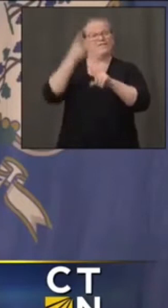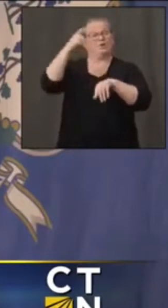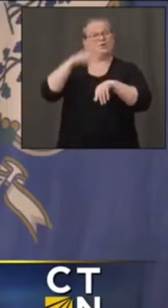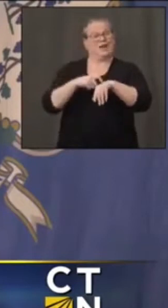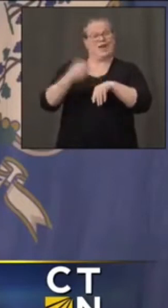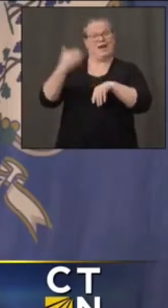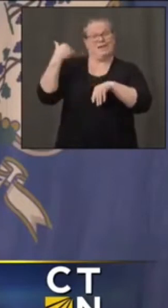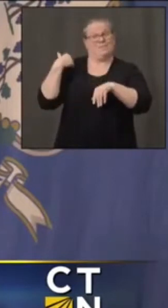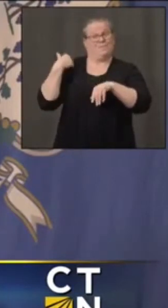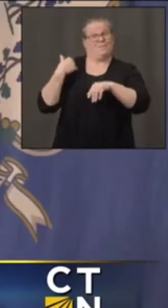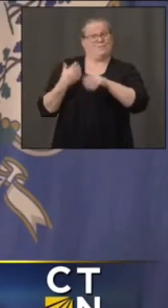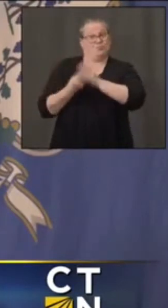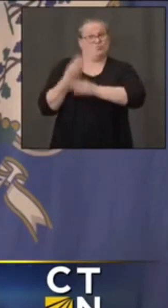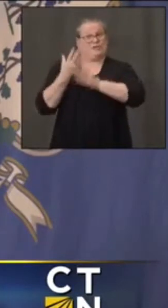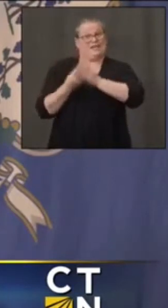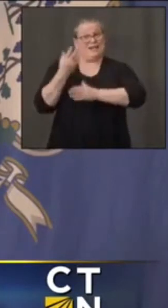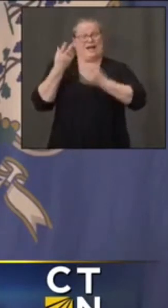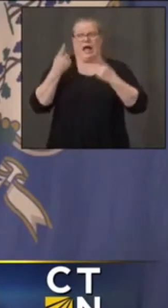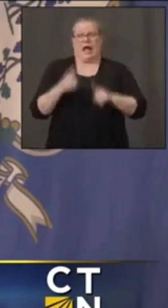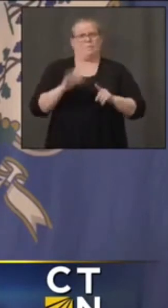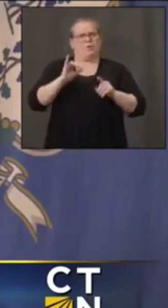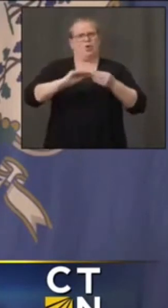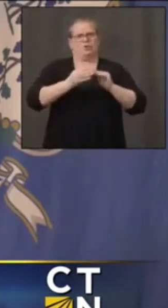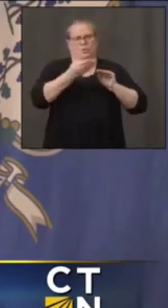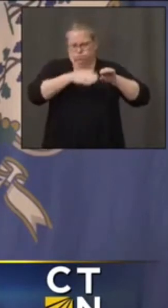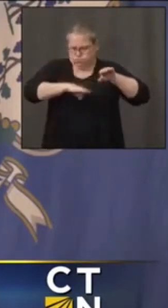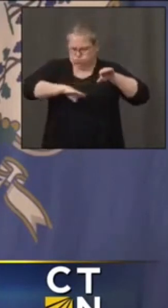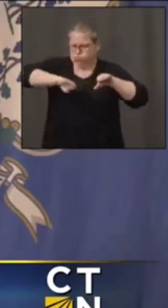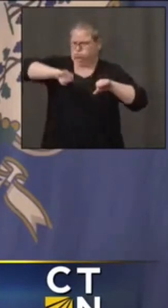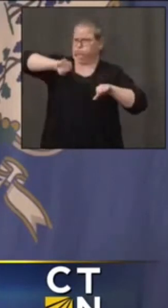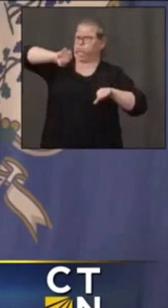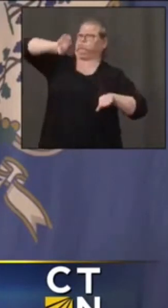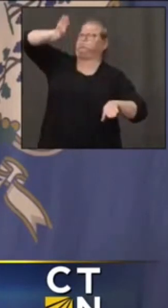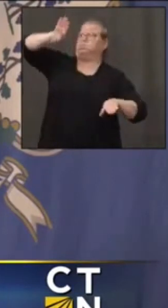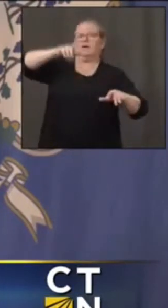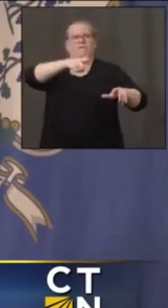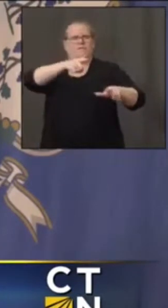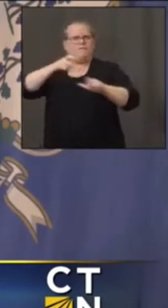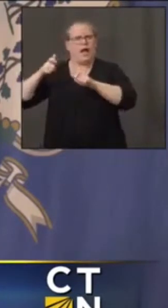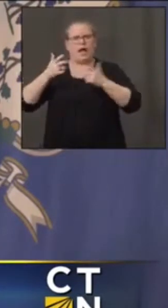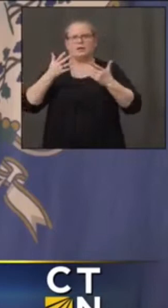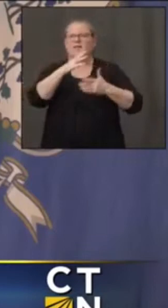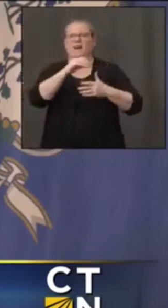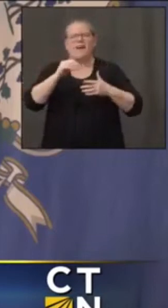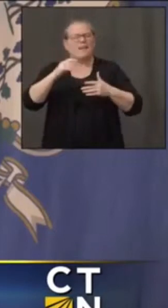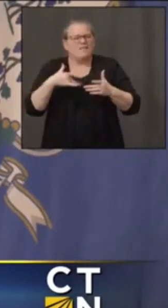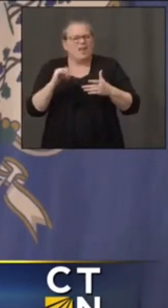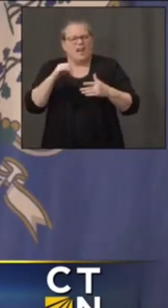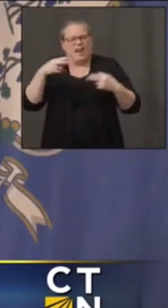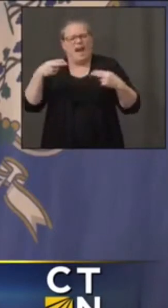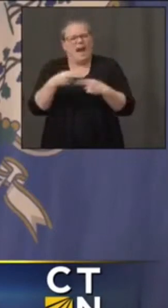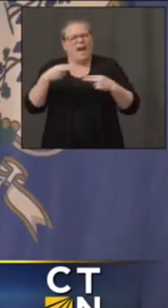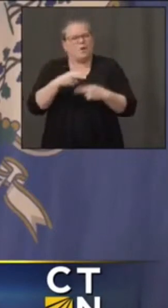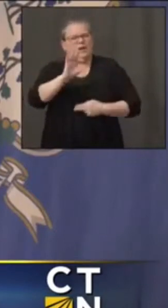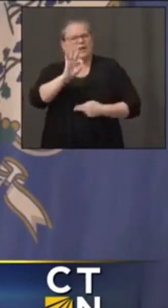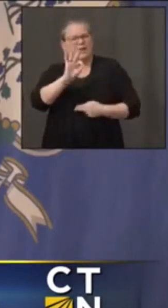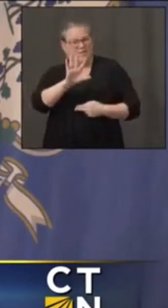I-95 and 91. We worked on a statewide basis. I think the biggest difference now is we think we